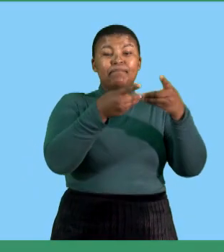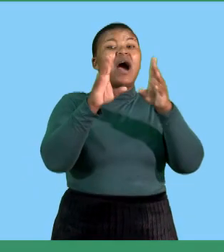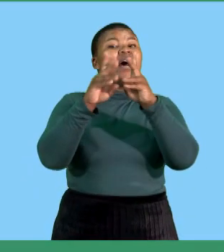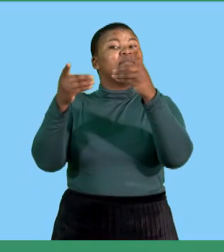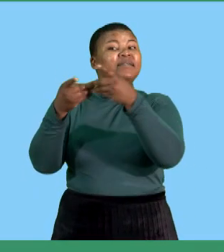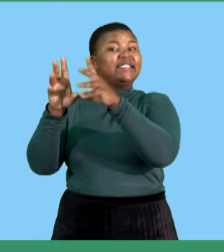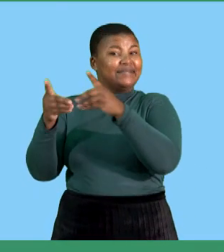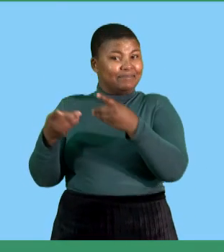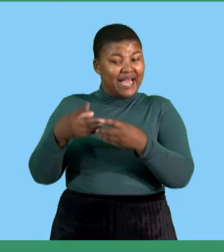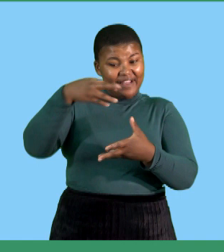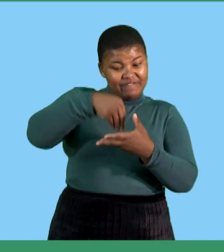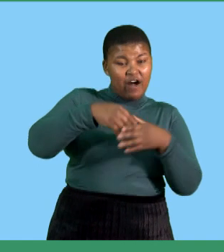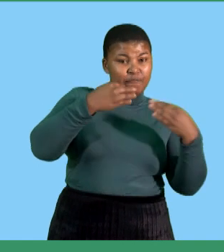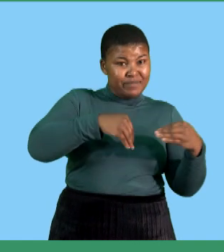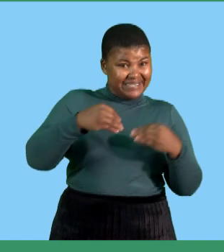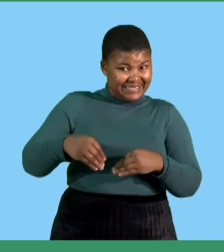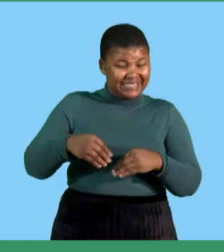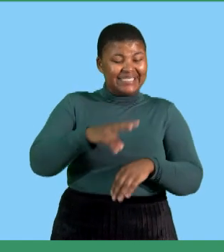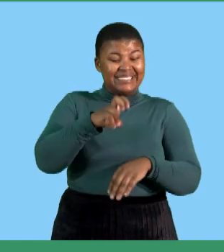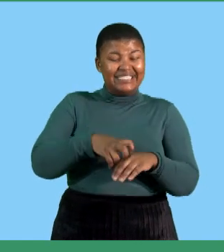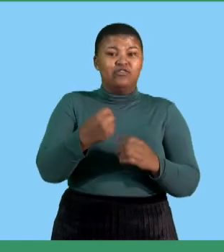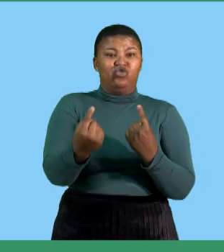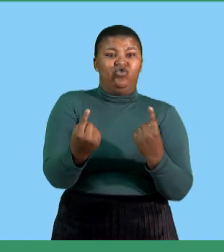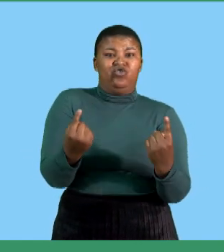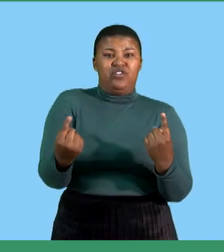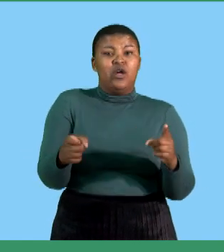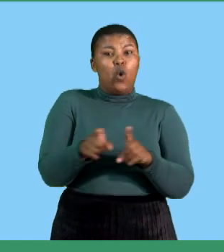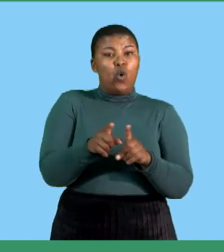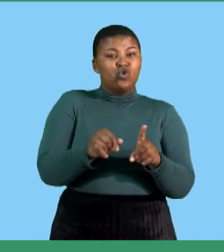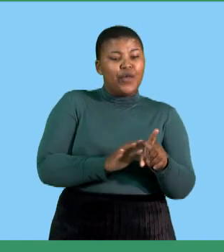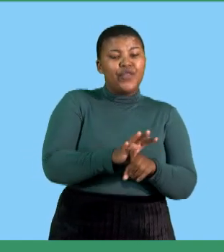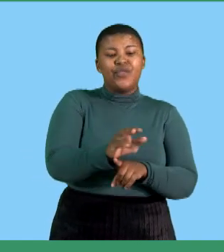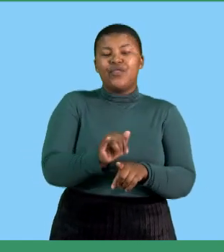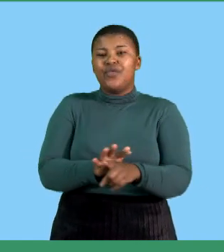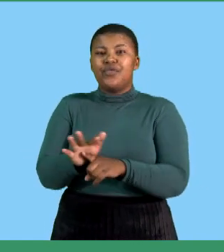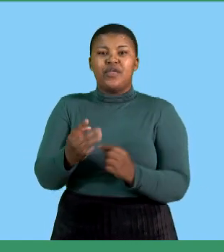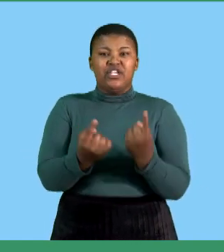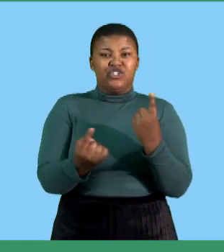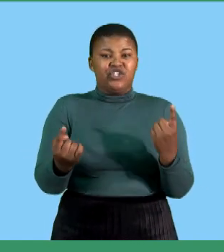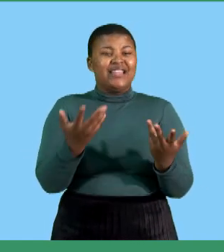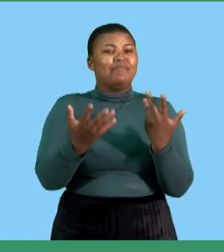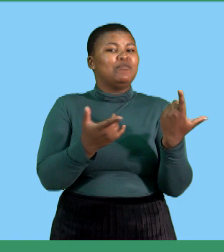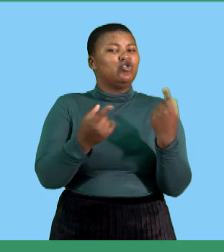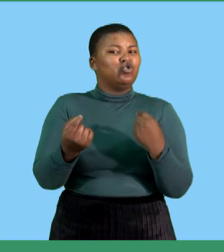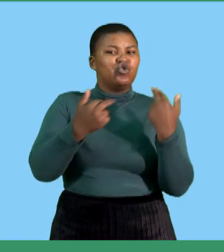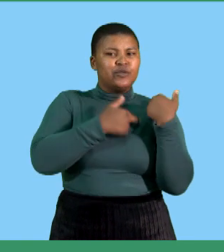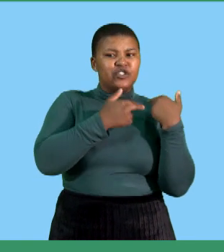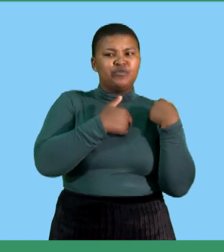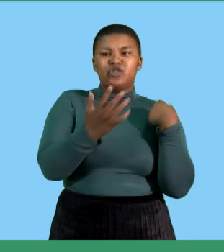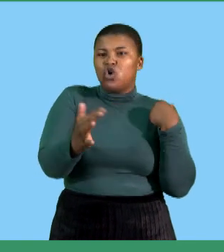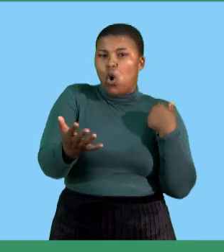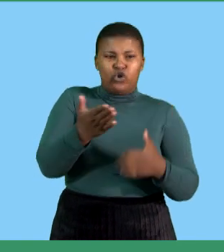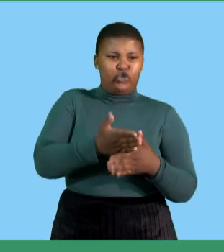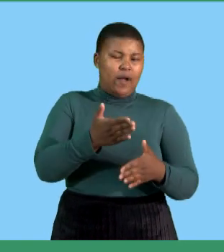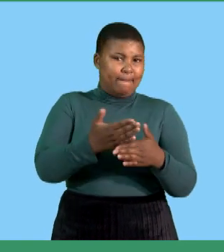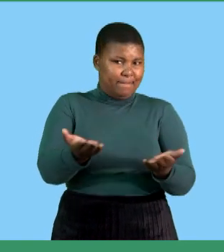business depend on each other and they influence each other when they perform certain duties